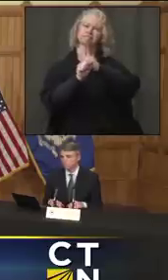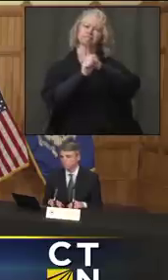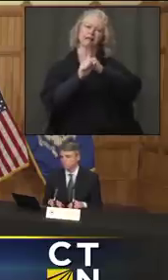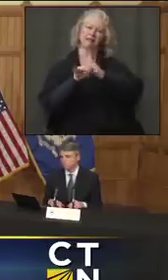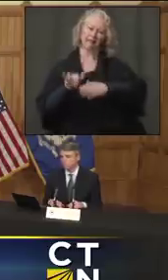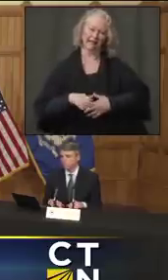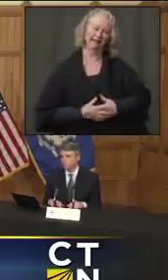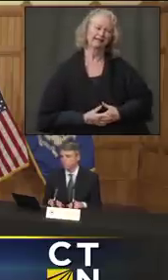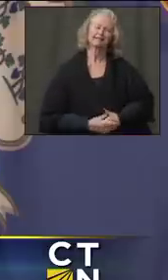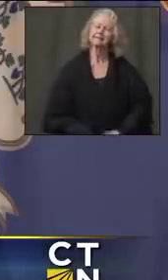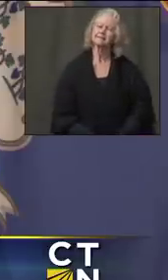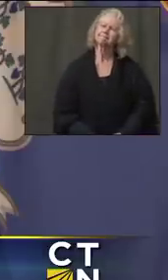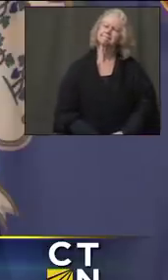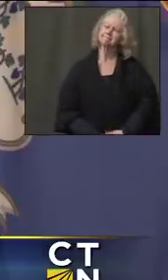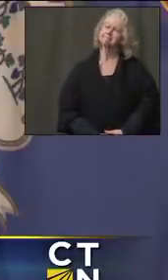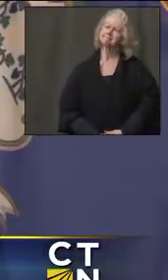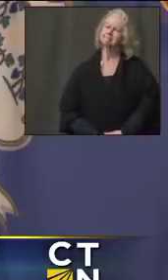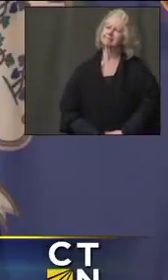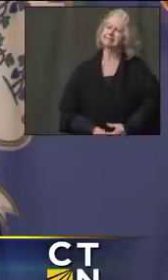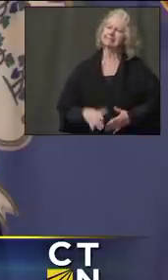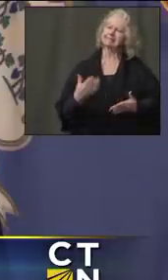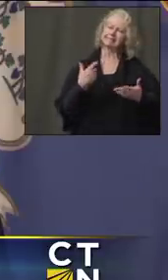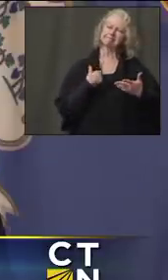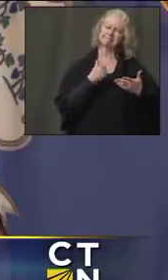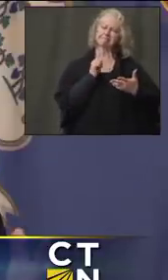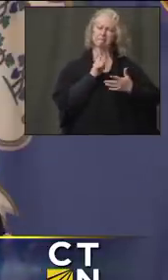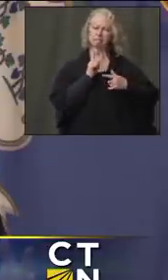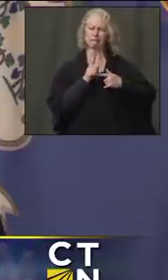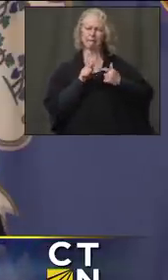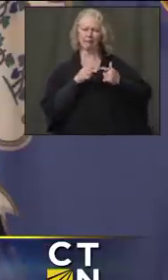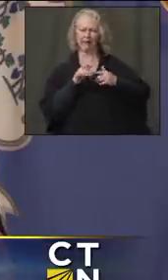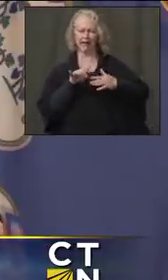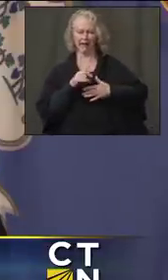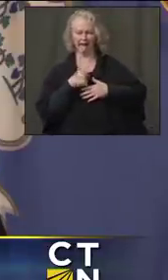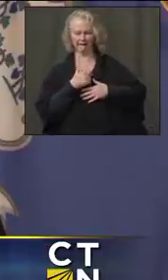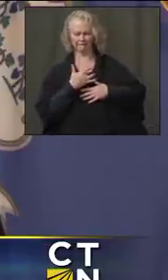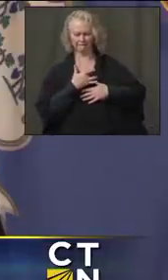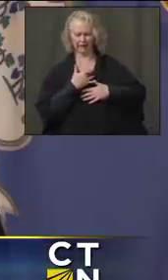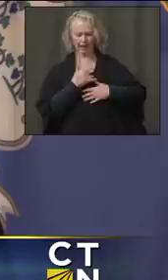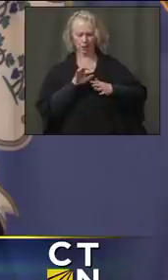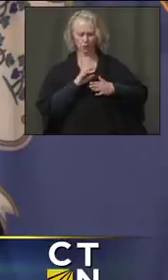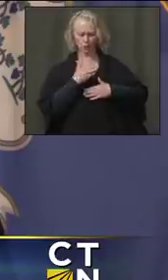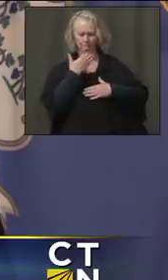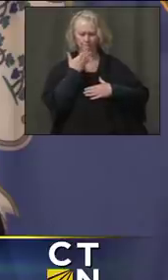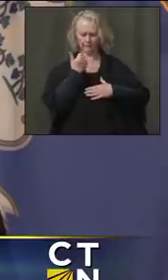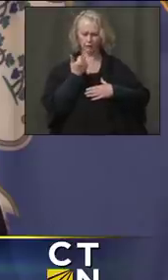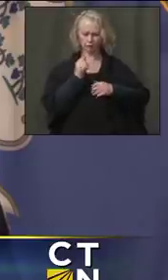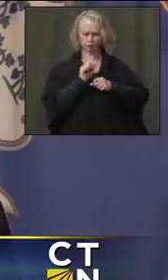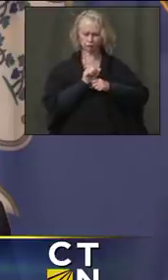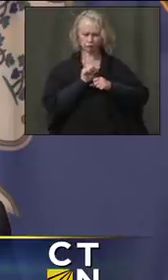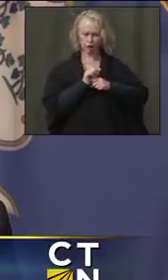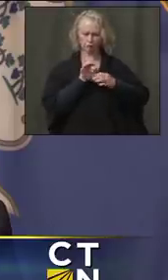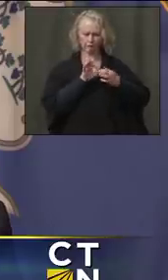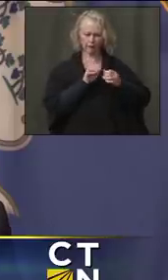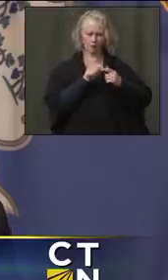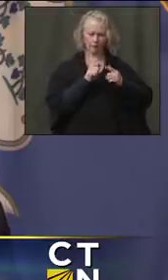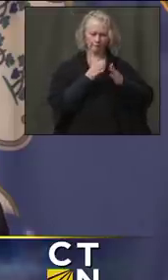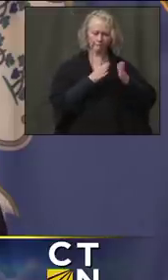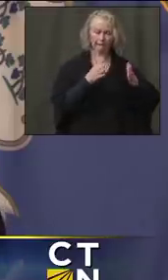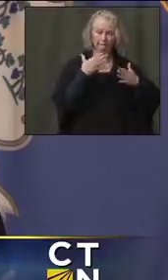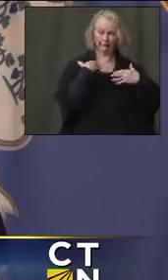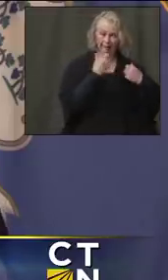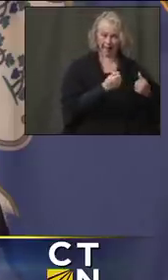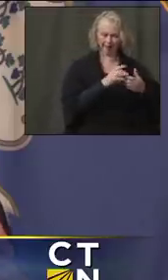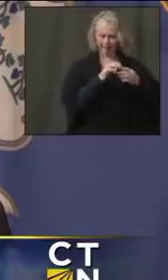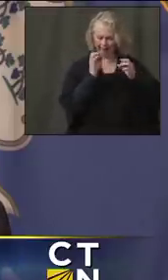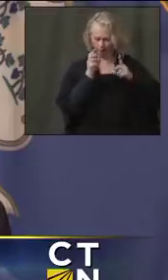I'm not positive about that, but I tell you what I do believe. I believe I got to do a better job in terms of public health and education to remind people that we